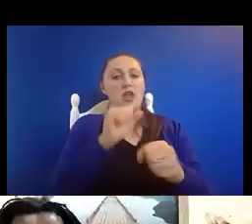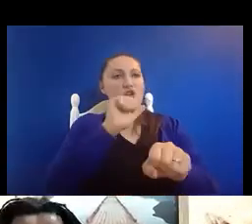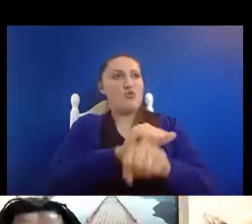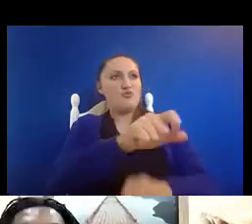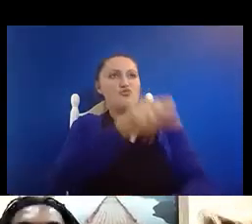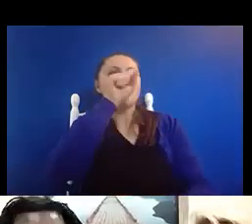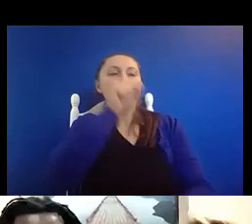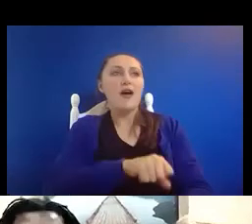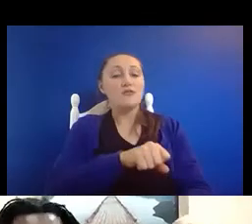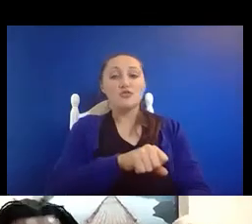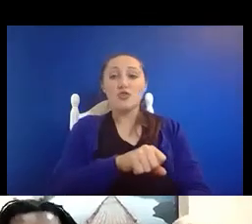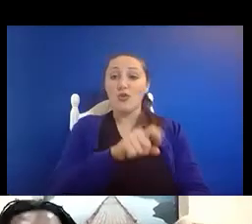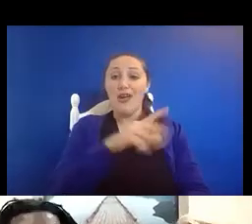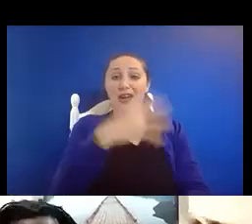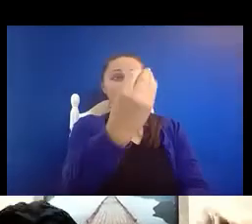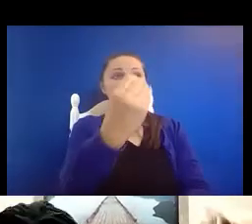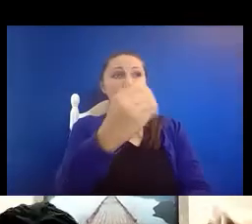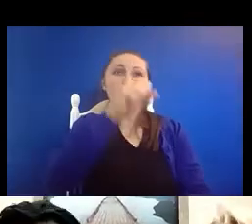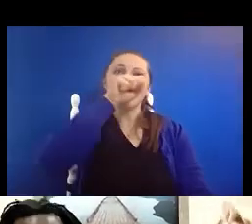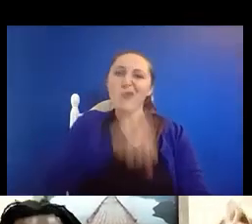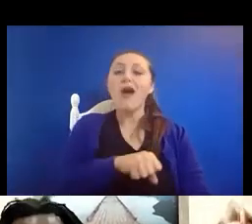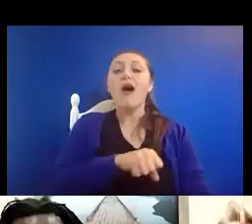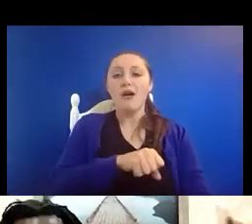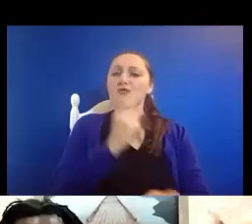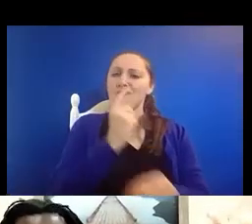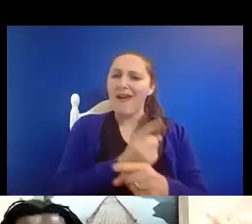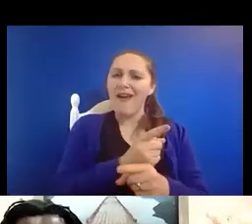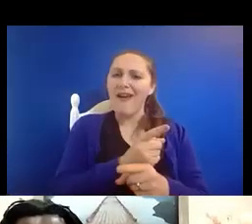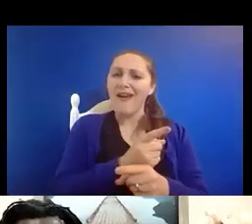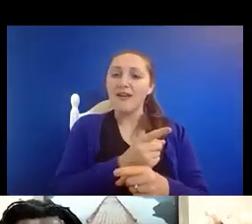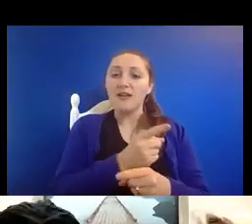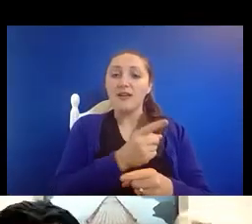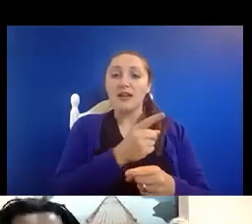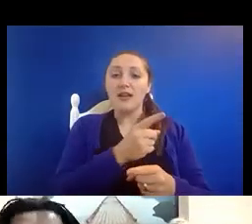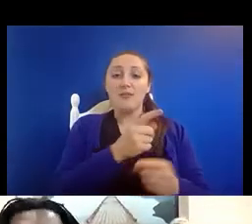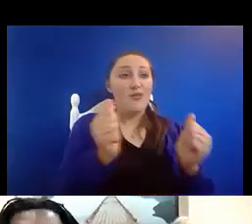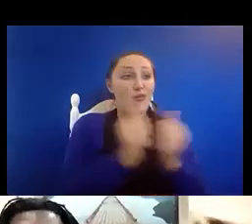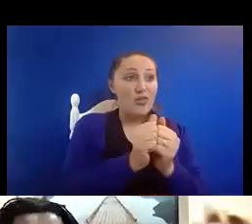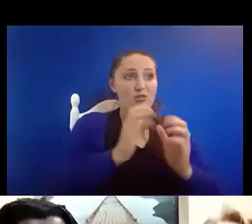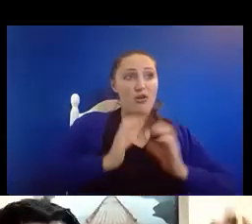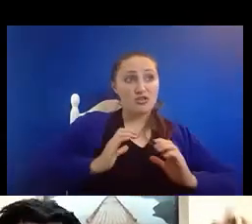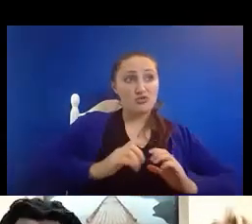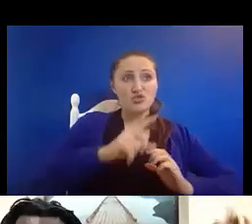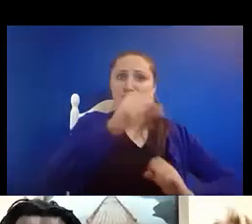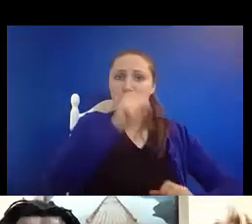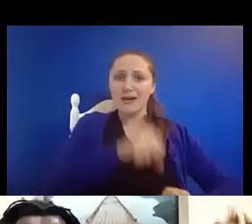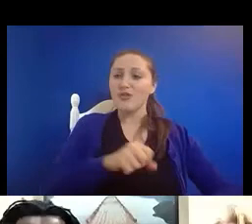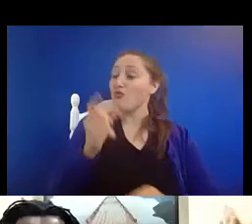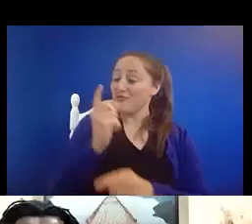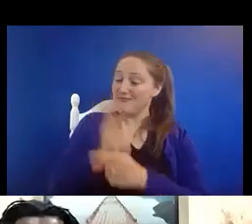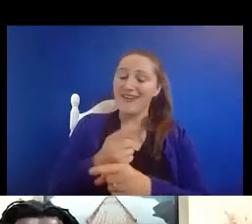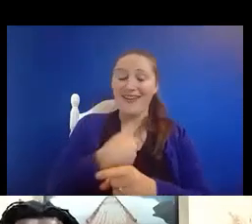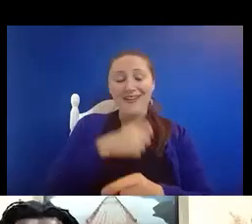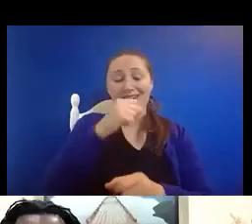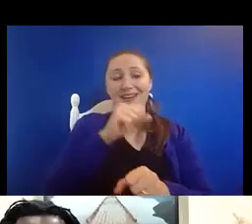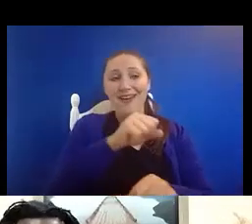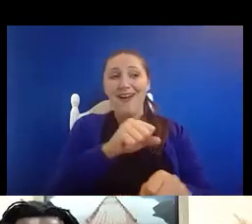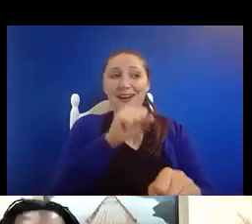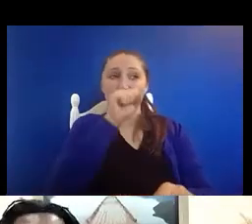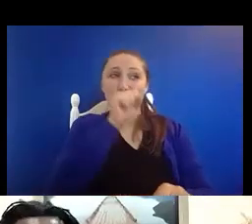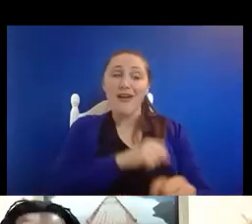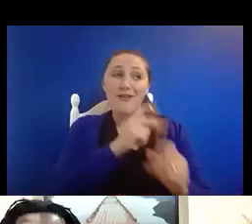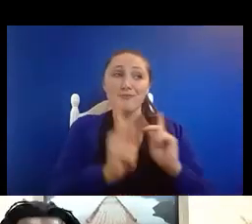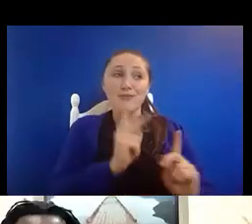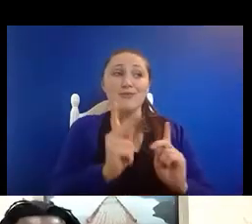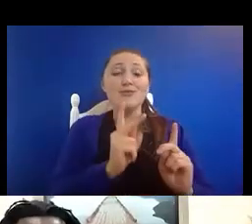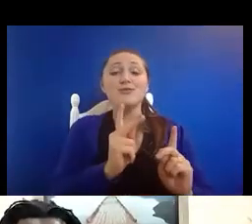being outside, absolutely right. That's right. And being around the customers. That's right. Love that. I love being there. And it gave you a lot of